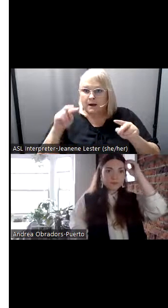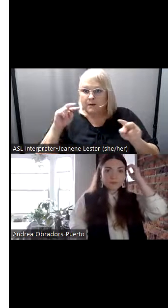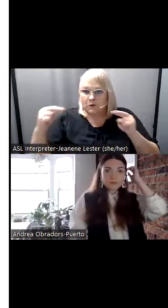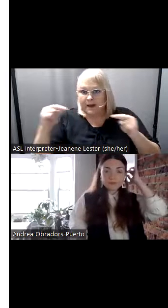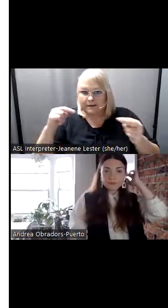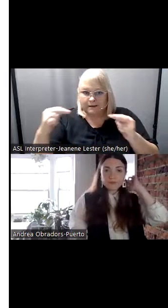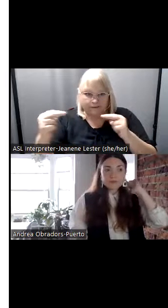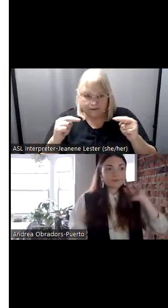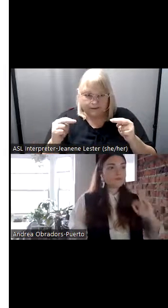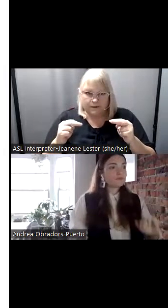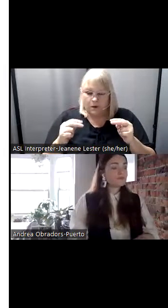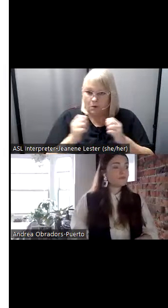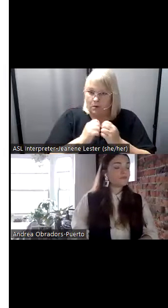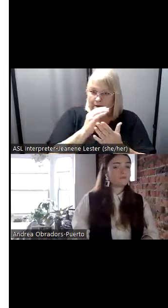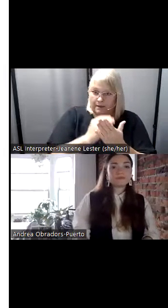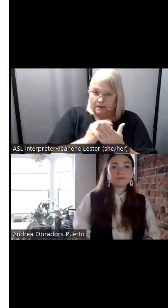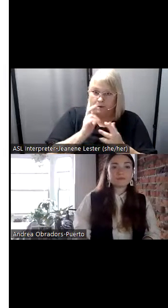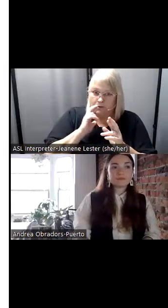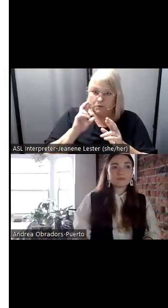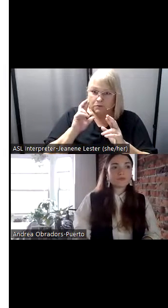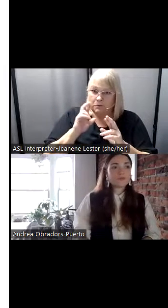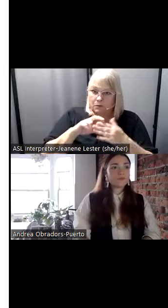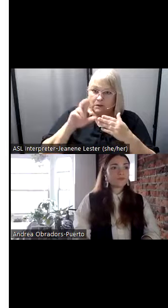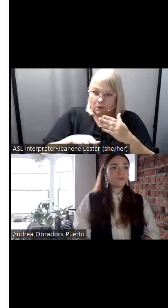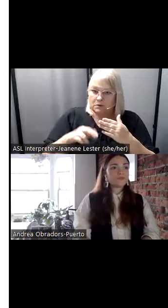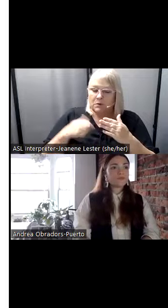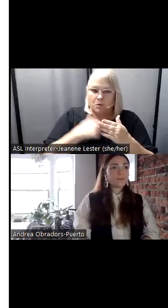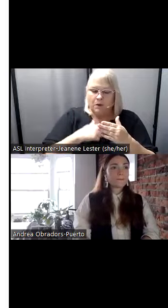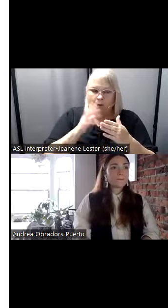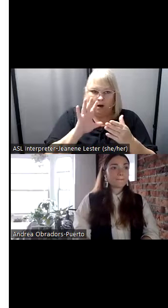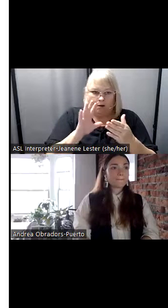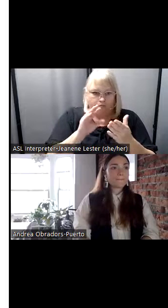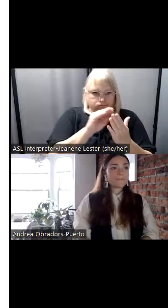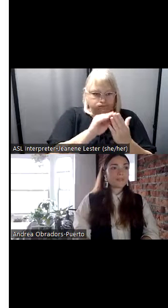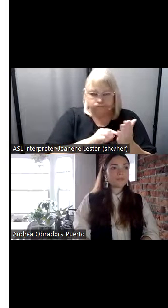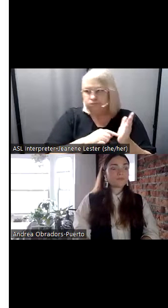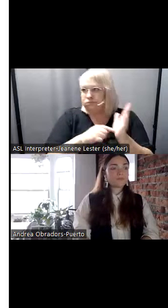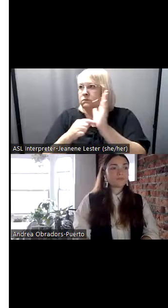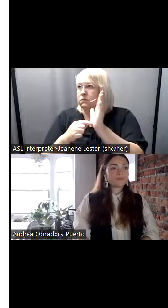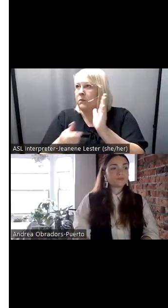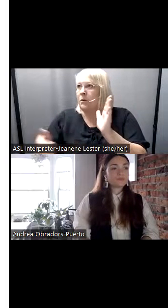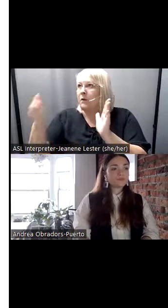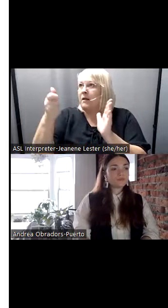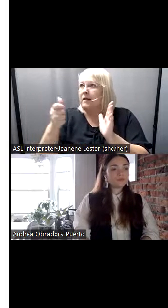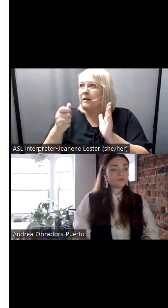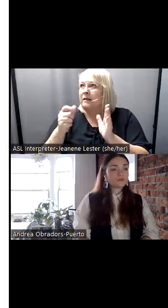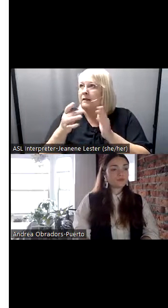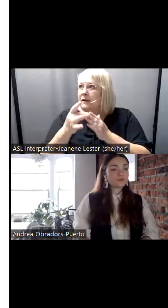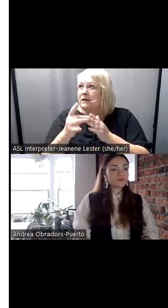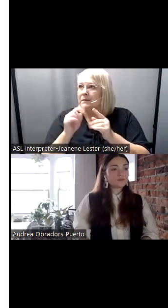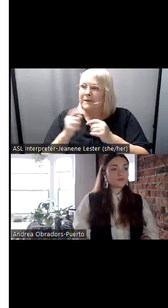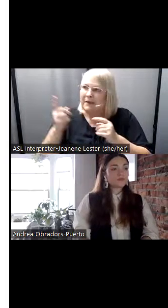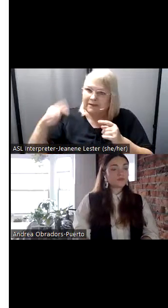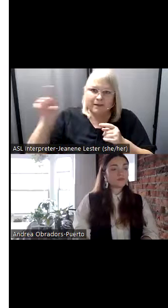sharing some recommendations with our leadership team. And of course, they are also stakeholders and part of the final system as